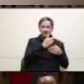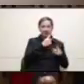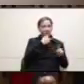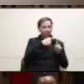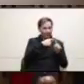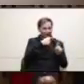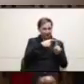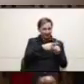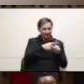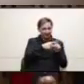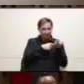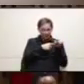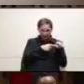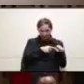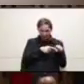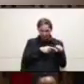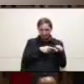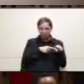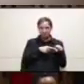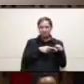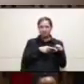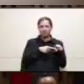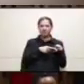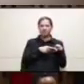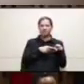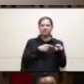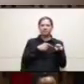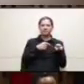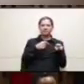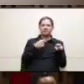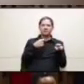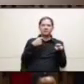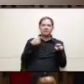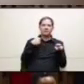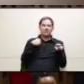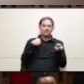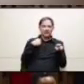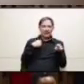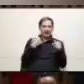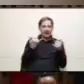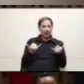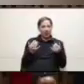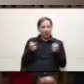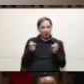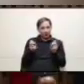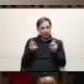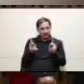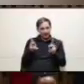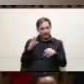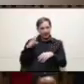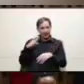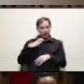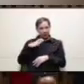they are favoring you. Let me give a council an opportunity